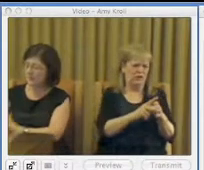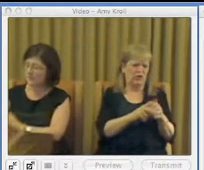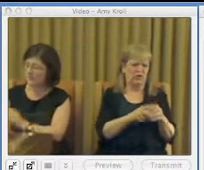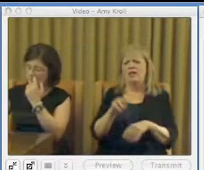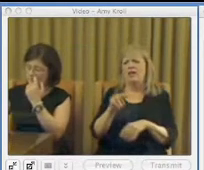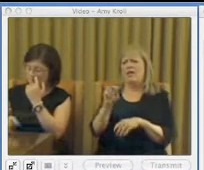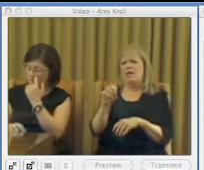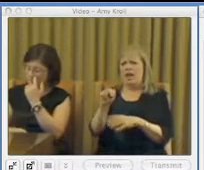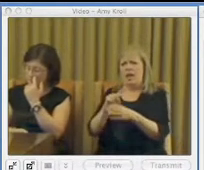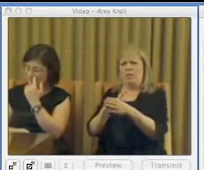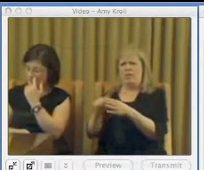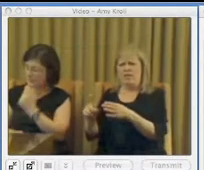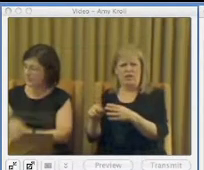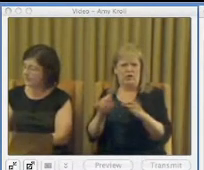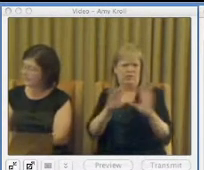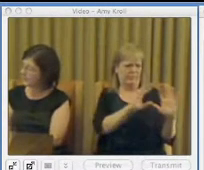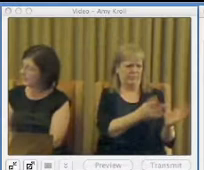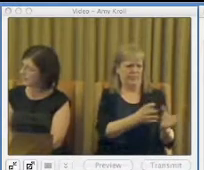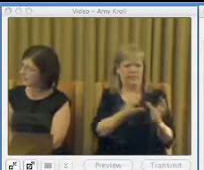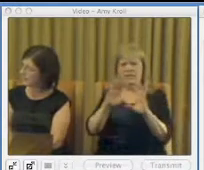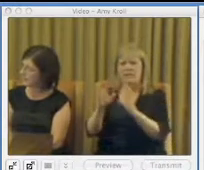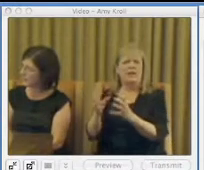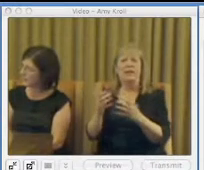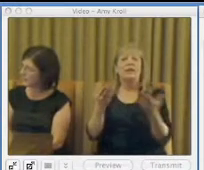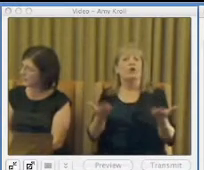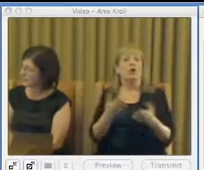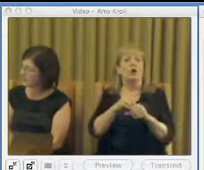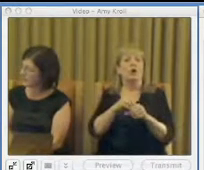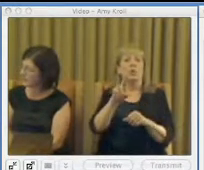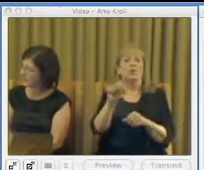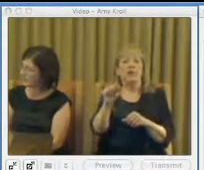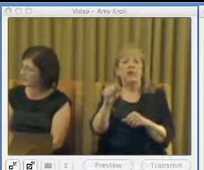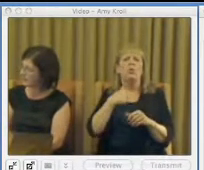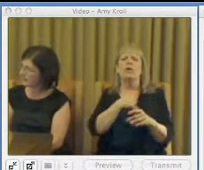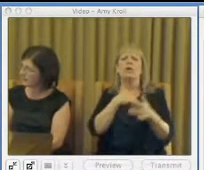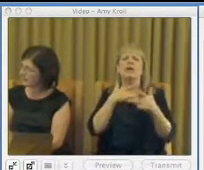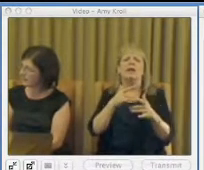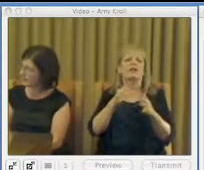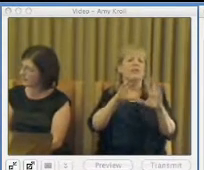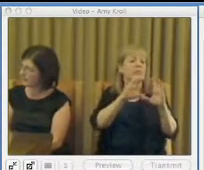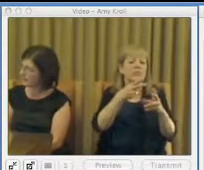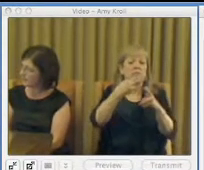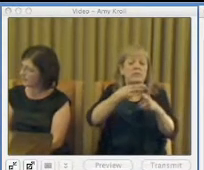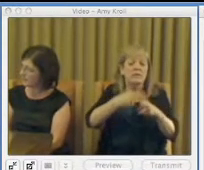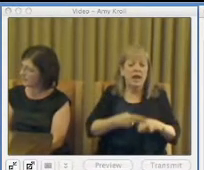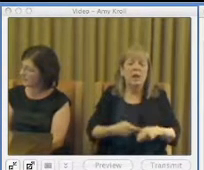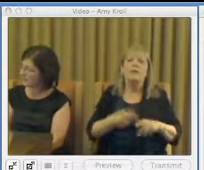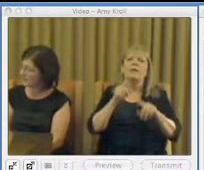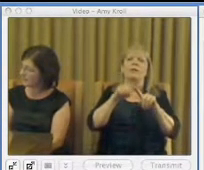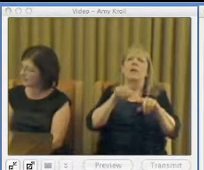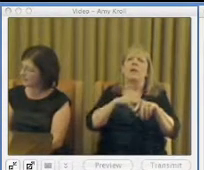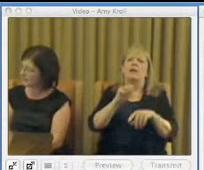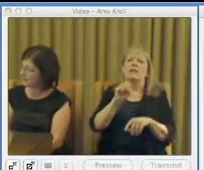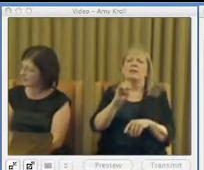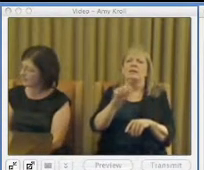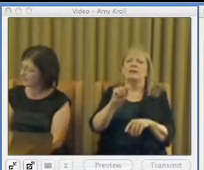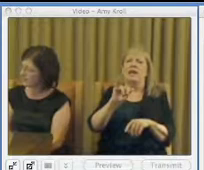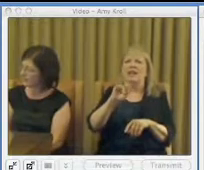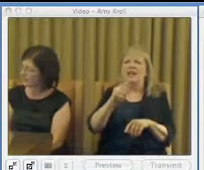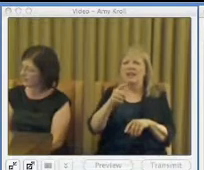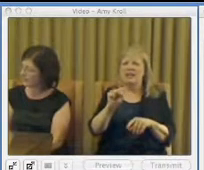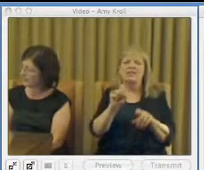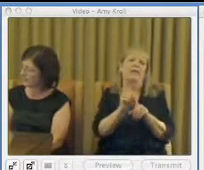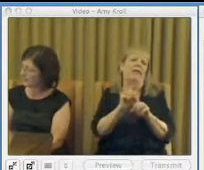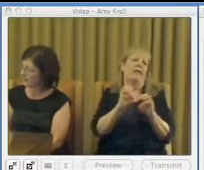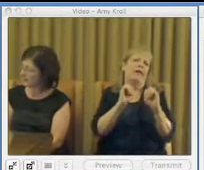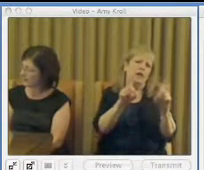categories, while here in the United States we tend to group by environment or setting, so education, legal, medical, legal. Can